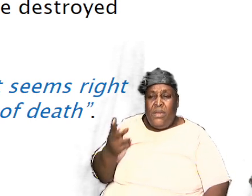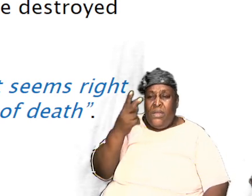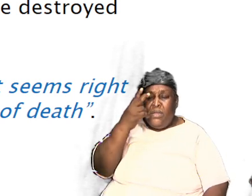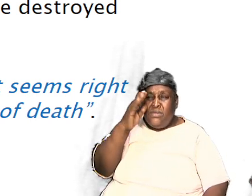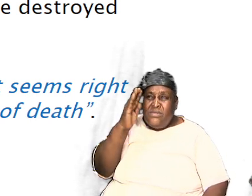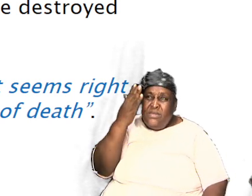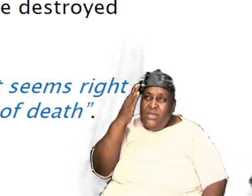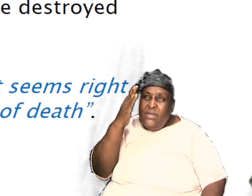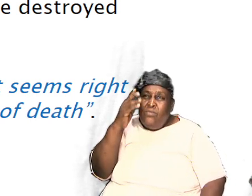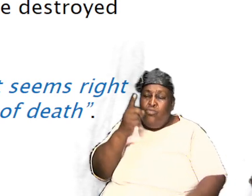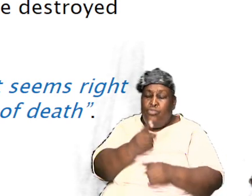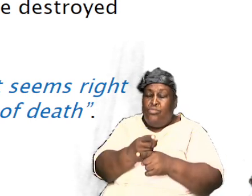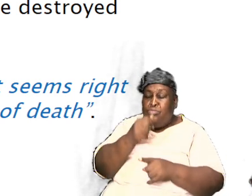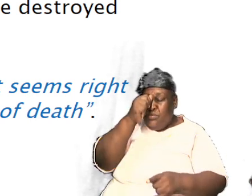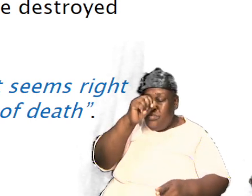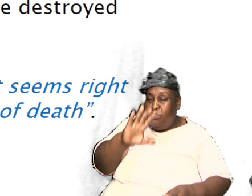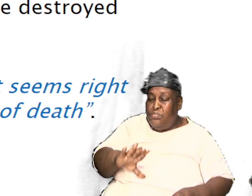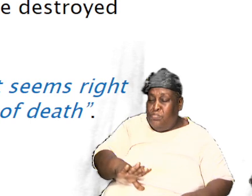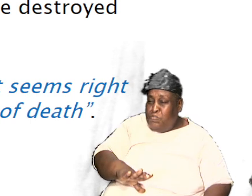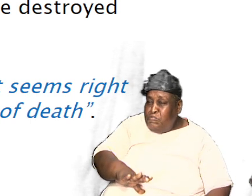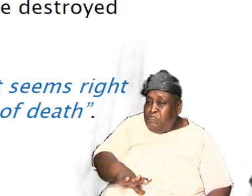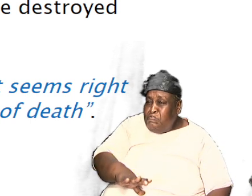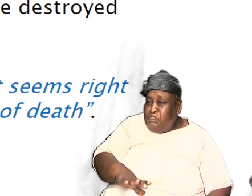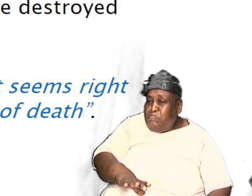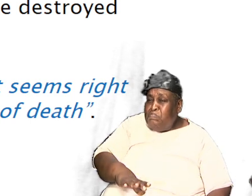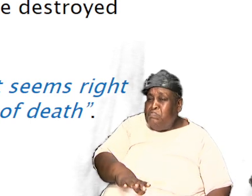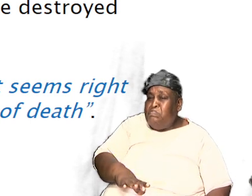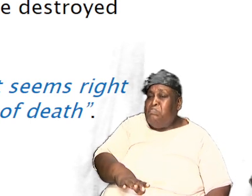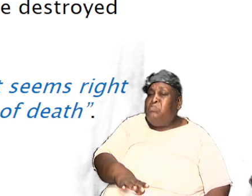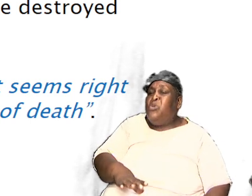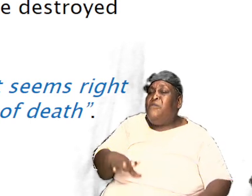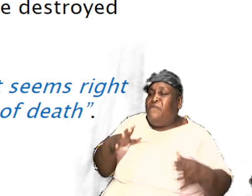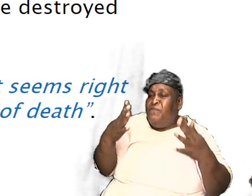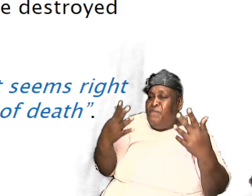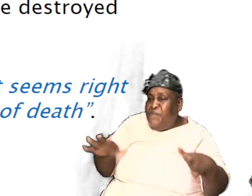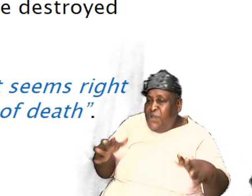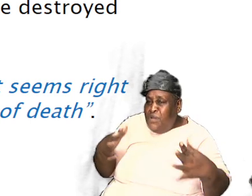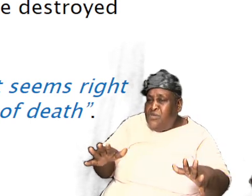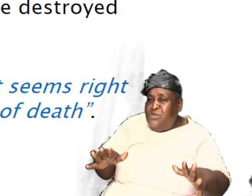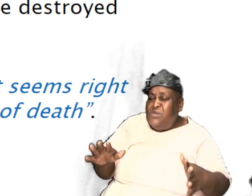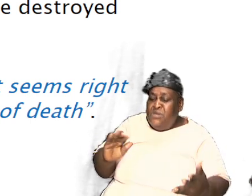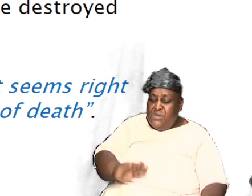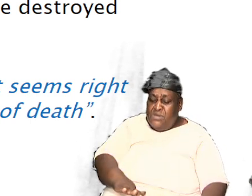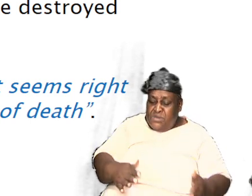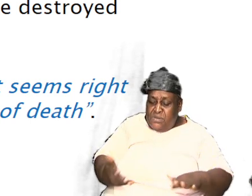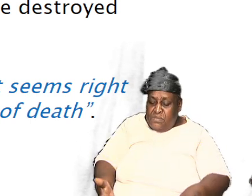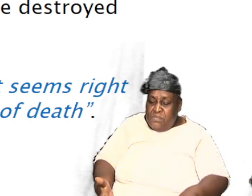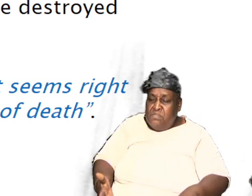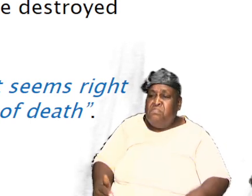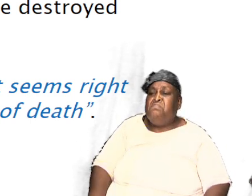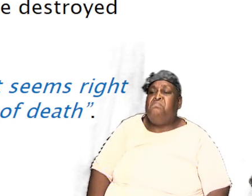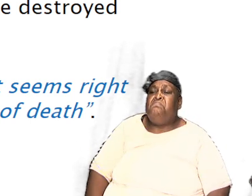to a man, but its end is the way of death.